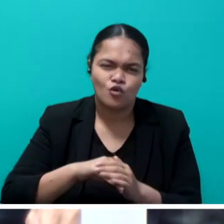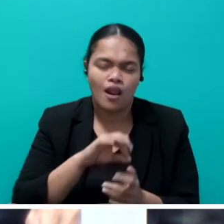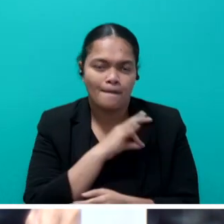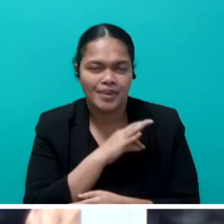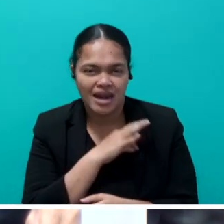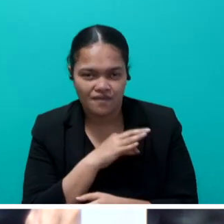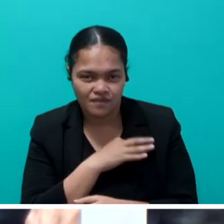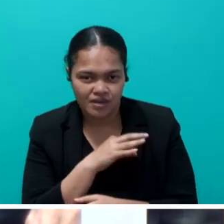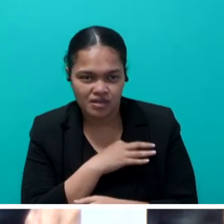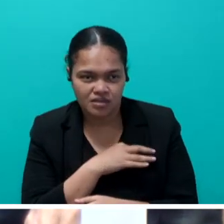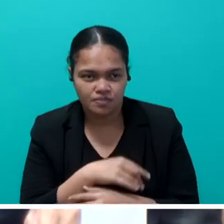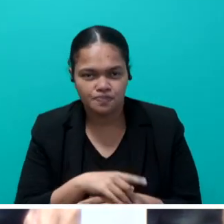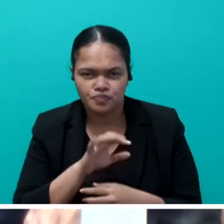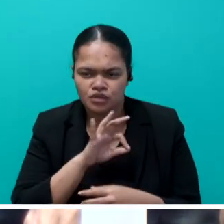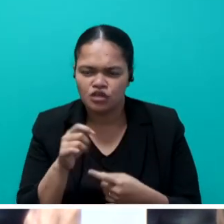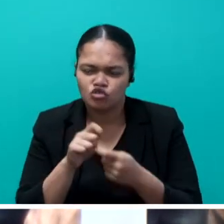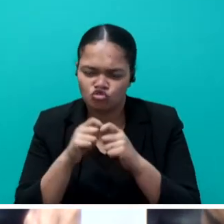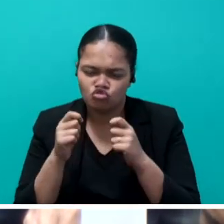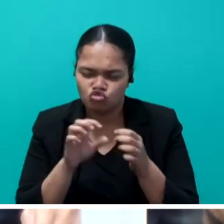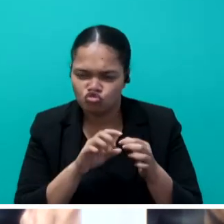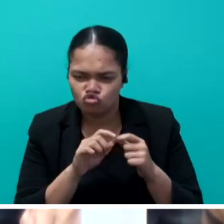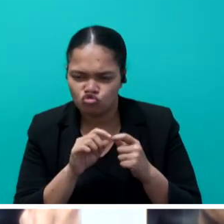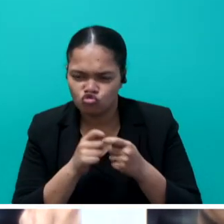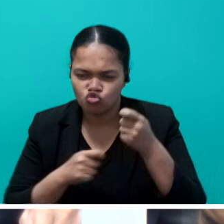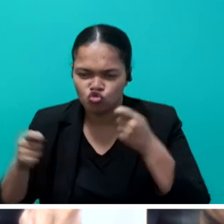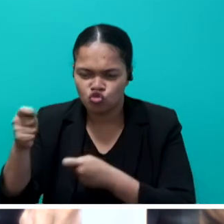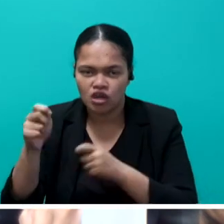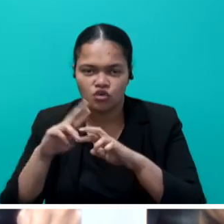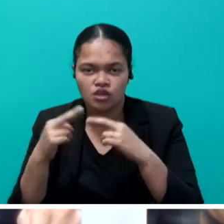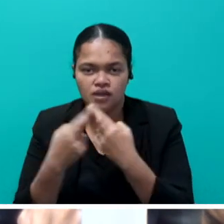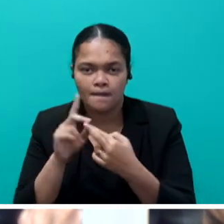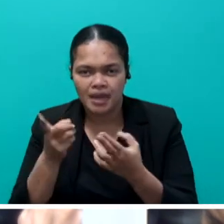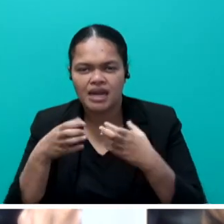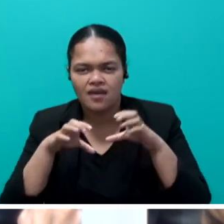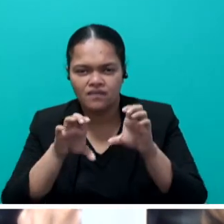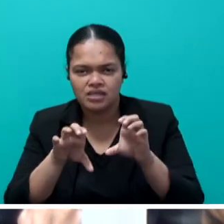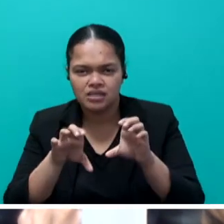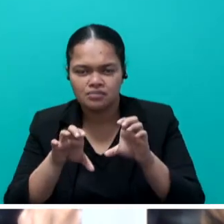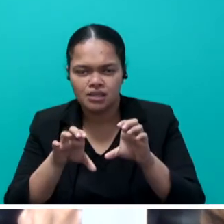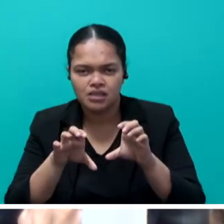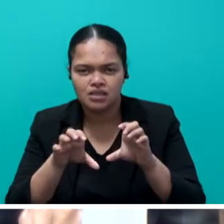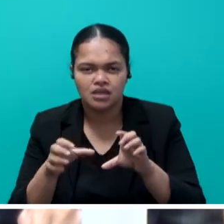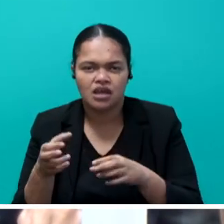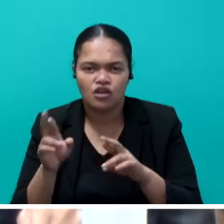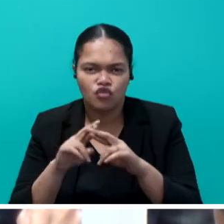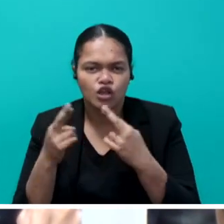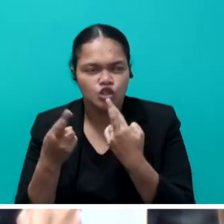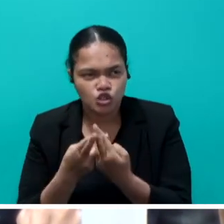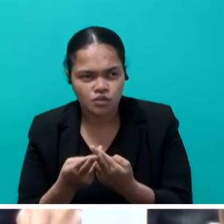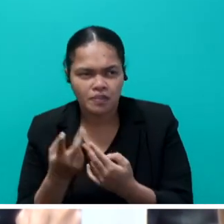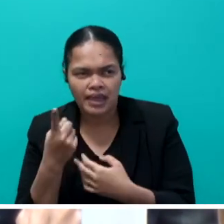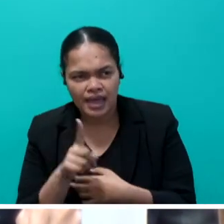not only trade relationships but investment relationships and the ease with